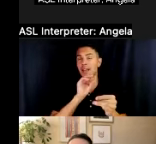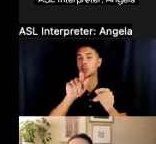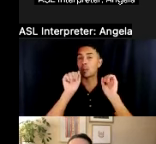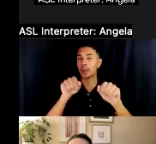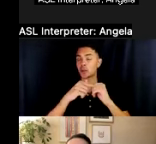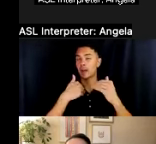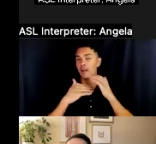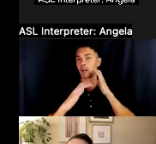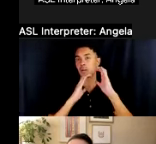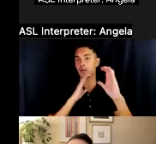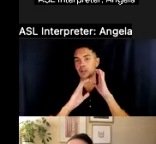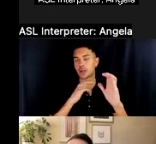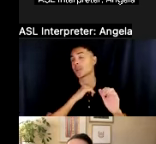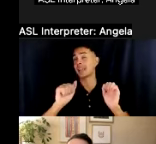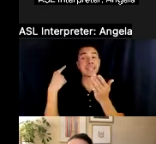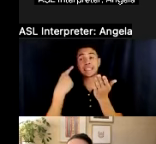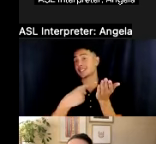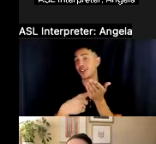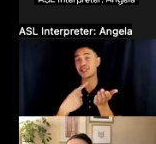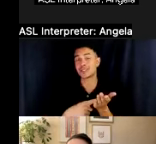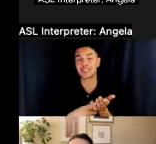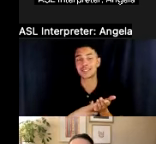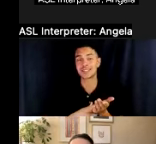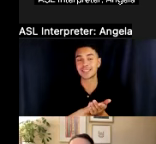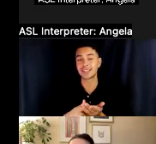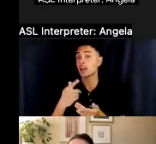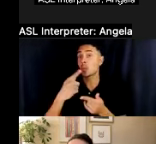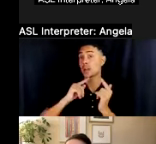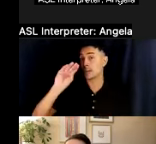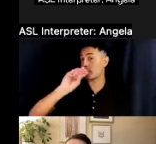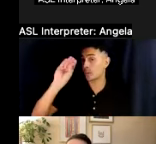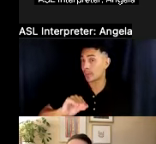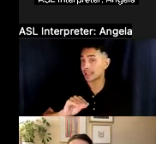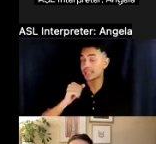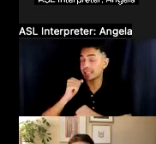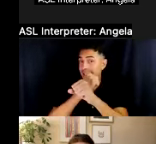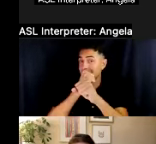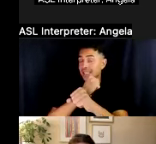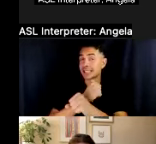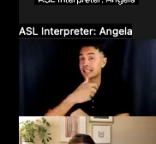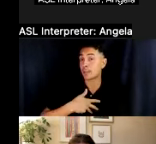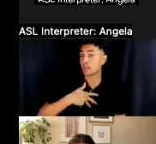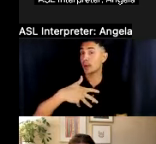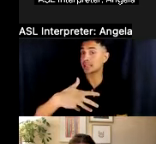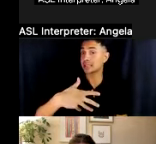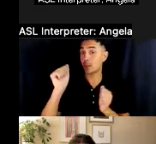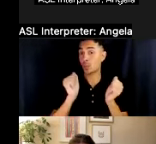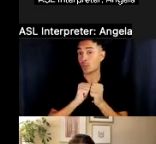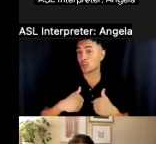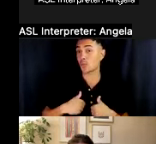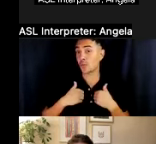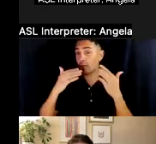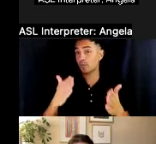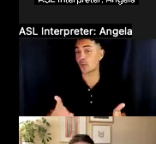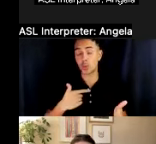conversation. So we can discuss the probability or the possibility of pregnancy with the survivor we're